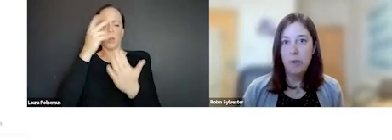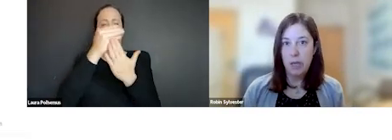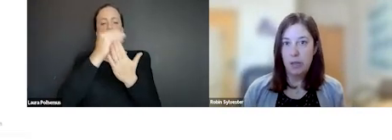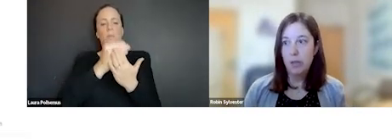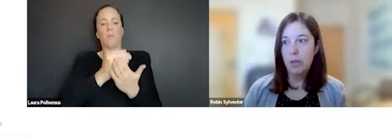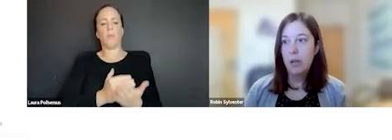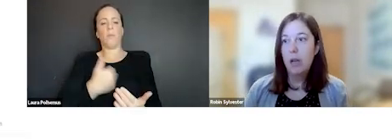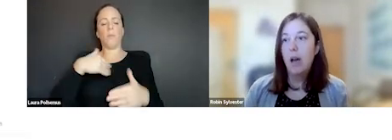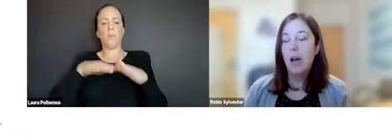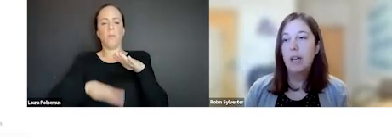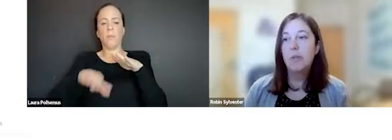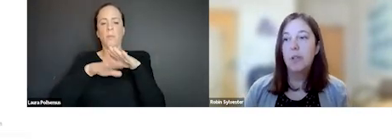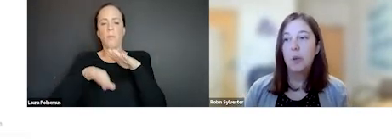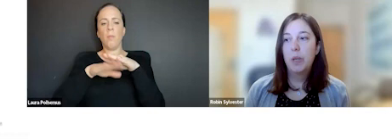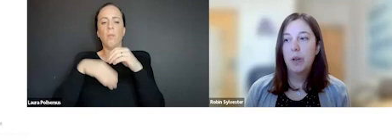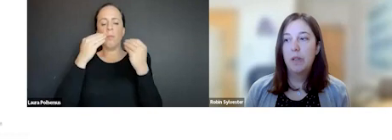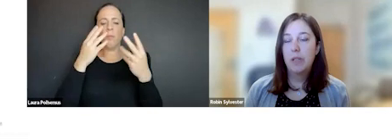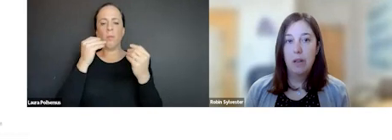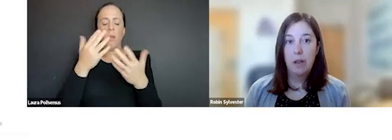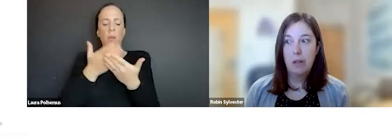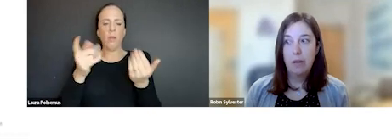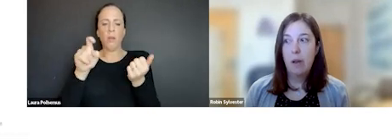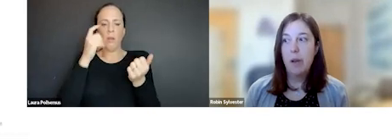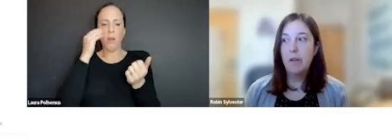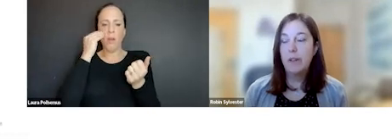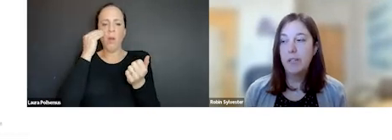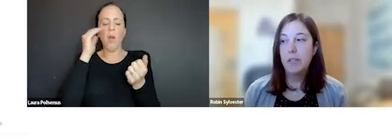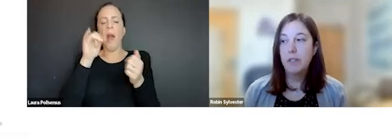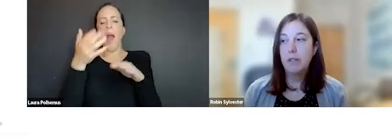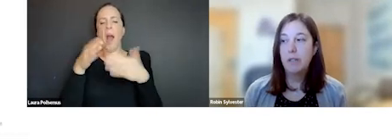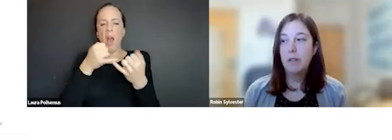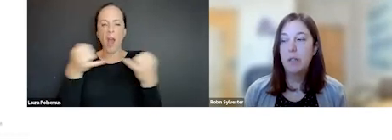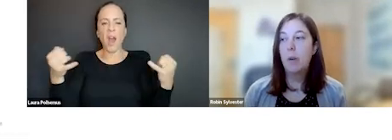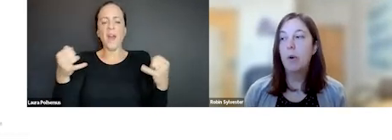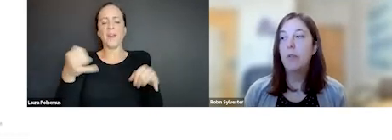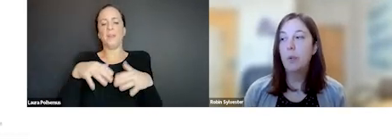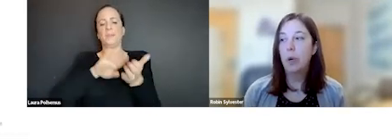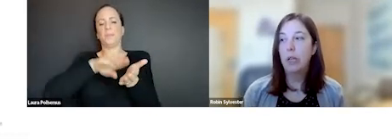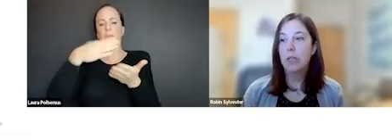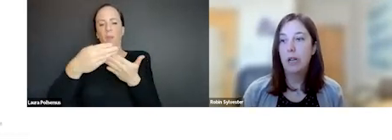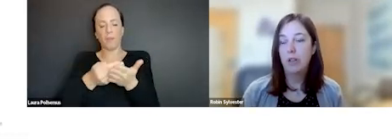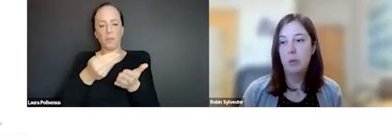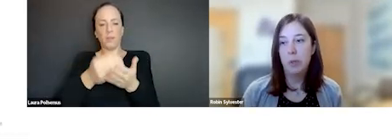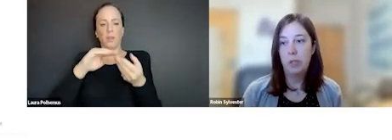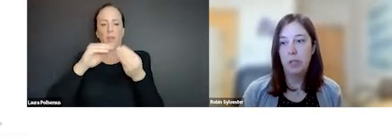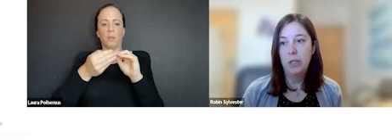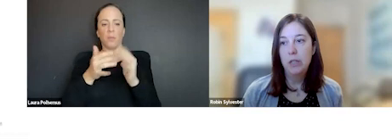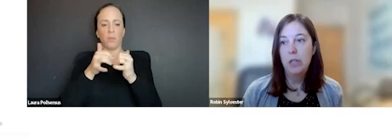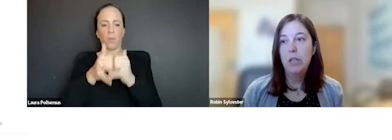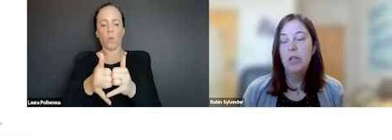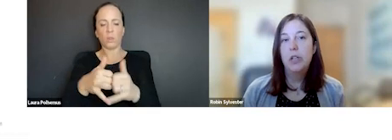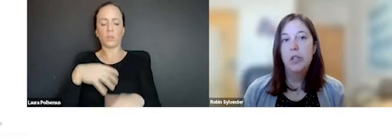basic information. Items to note here are the deadline, amount of funding, number of awards, and